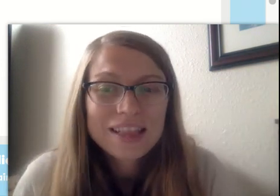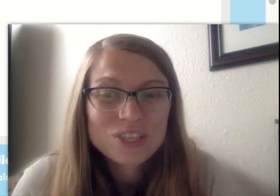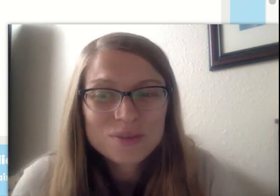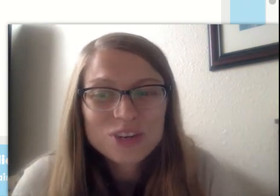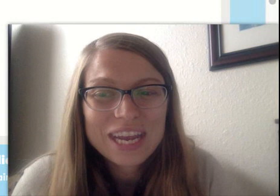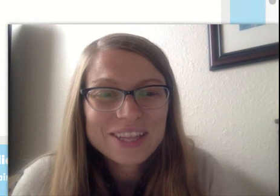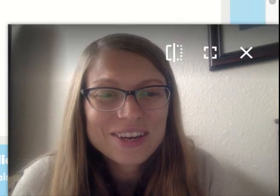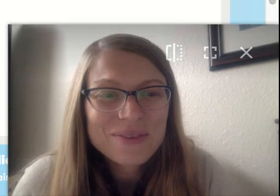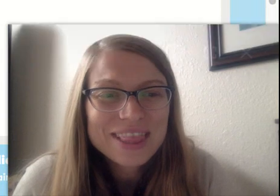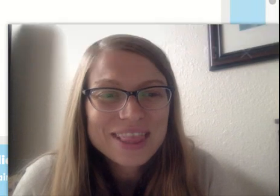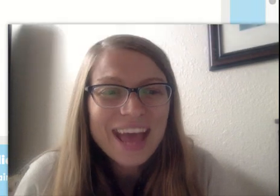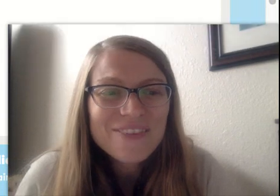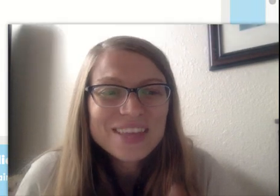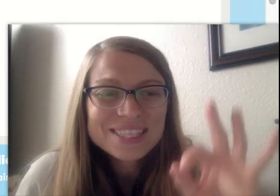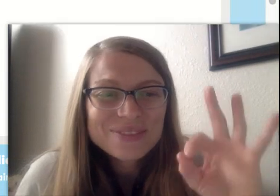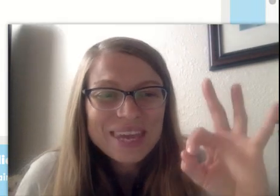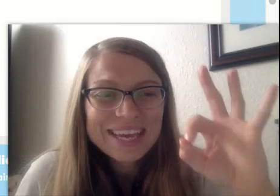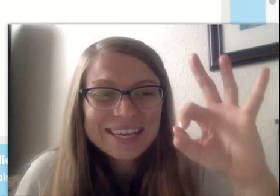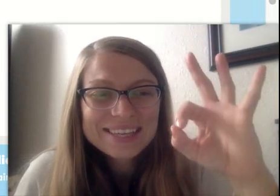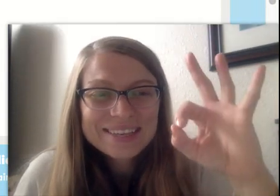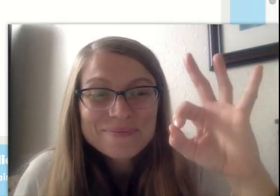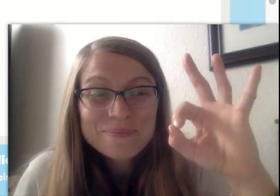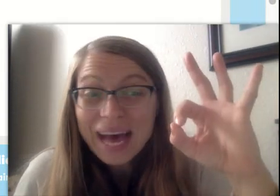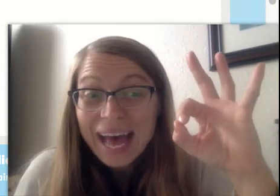let's do some great learning with the letter F this week.